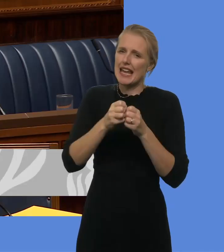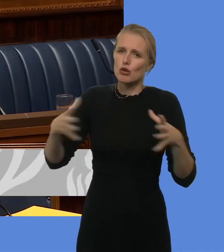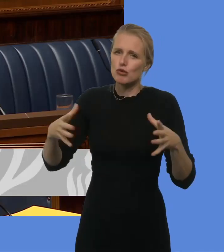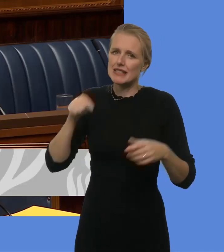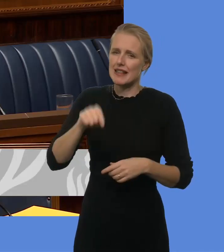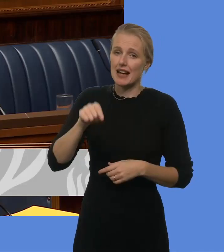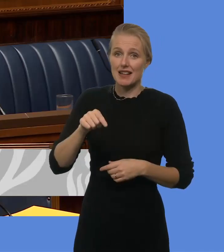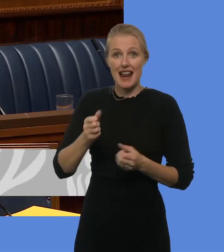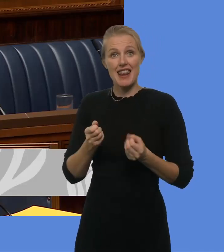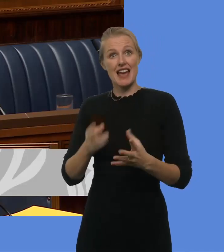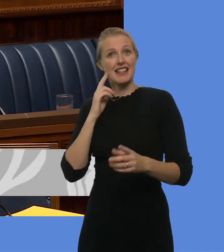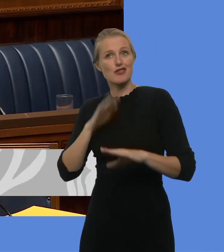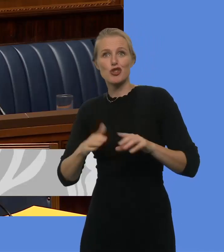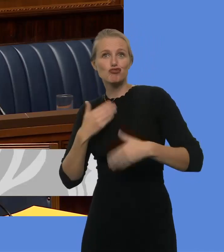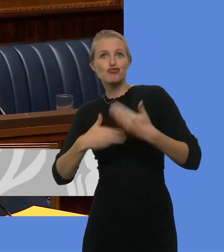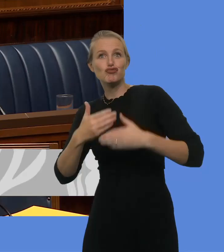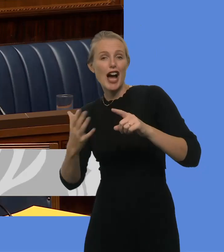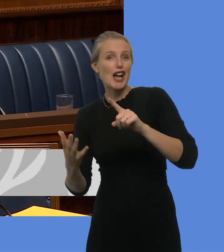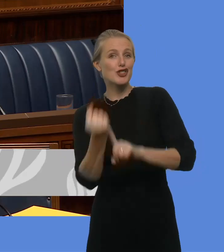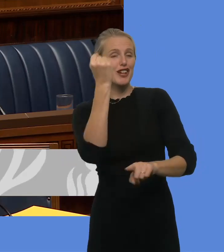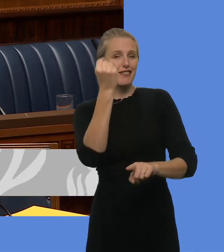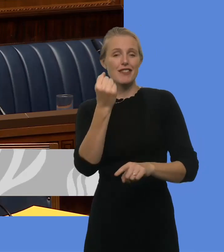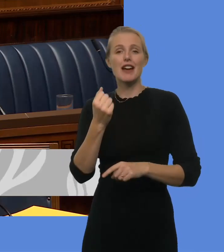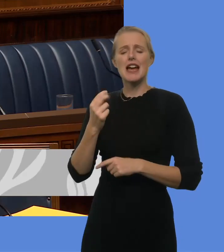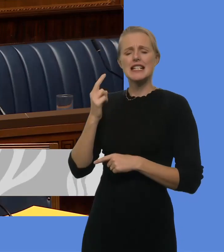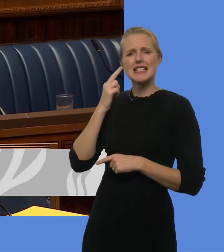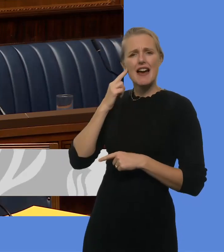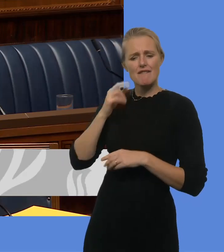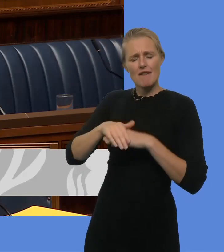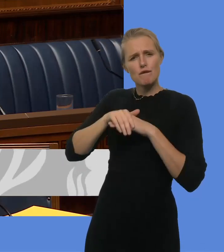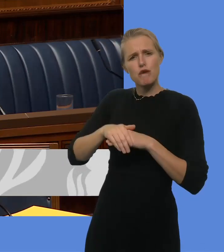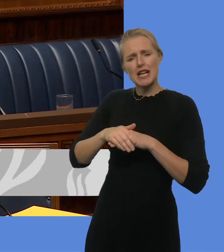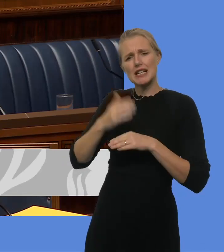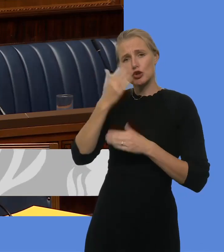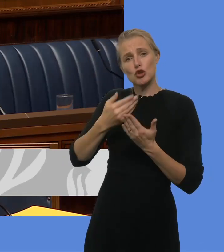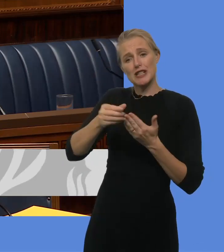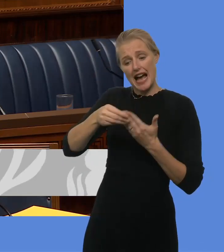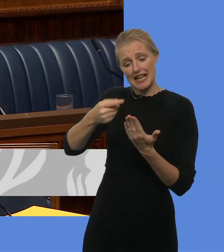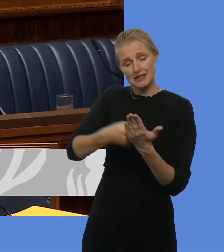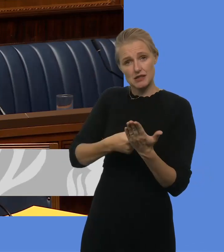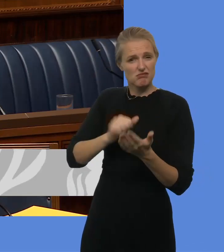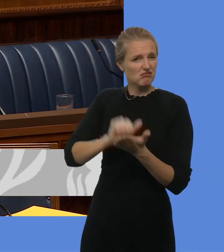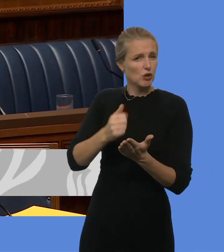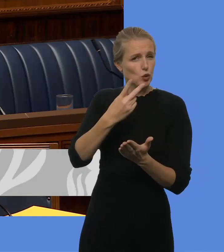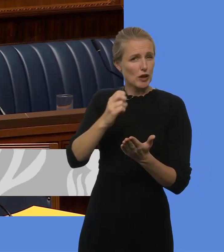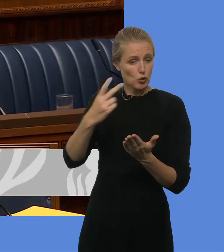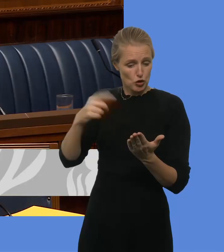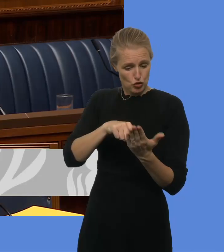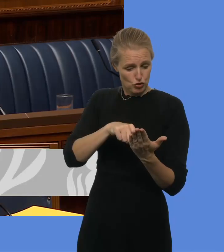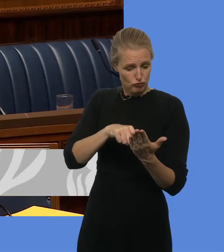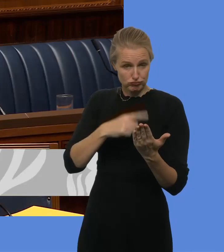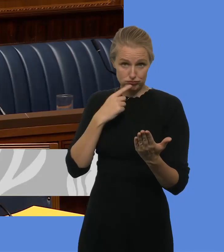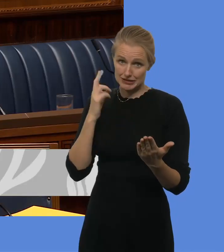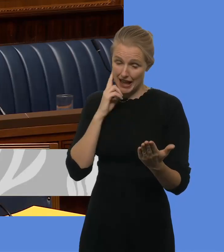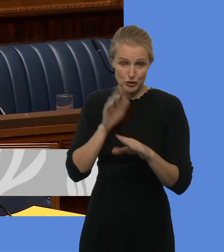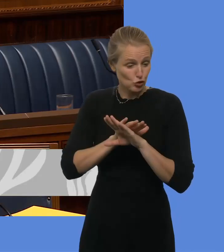to achieve their potential. As the Deaf Friendly Schools guidance produced in 2022 confirms, deafness is not a learning disability, as